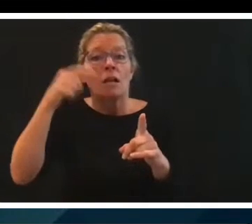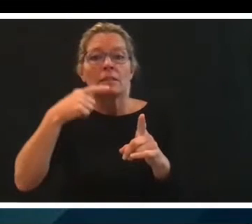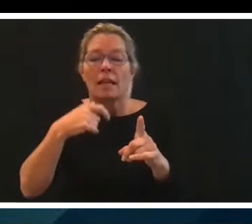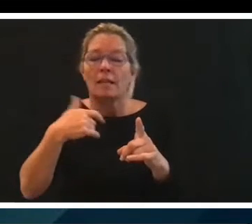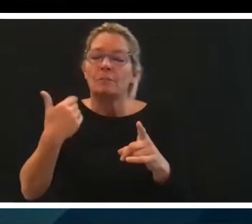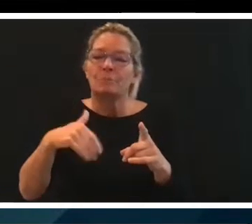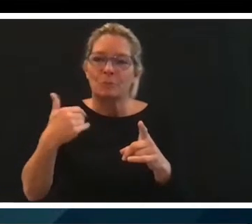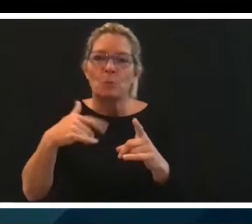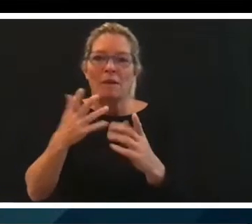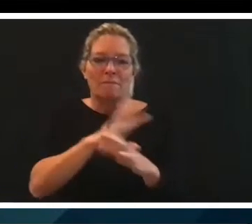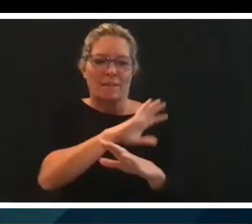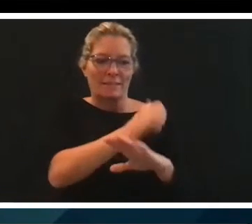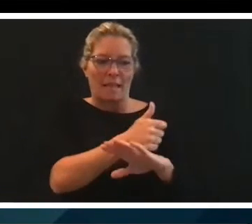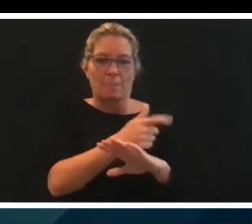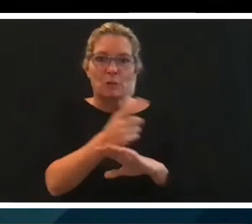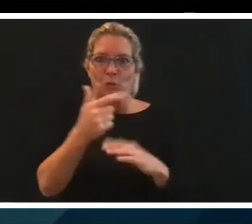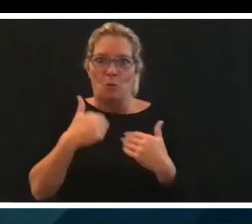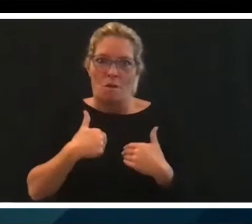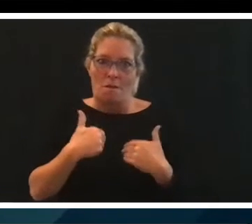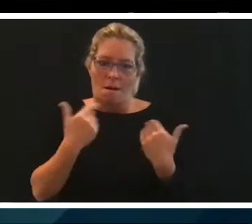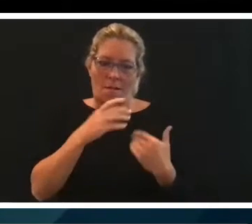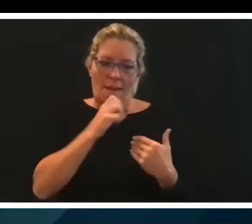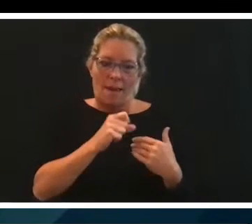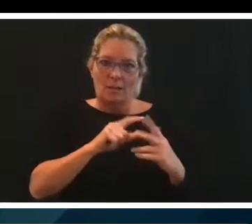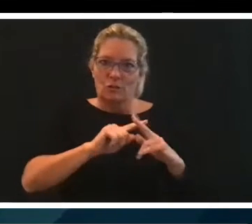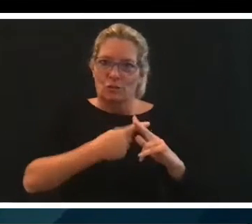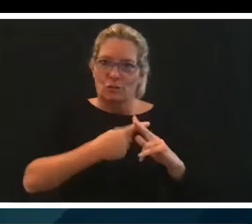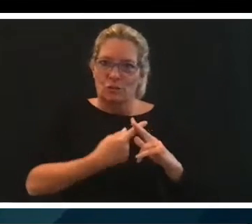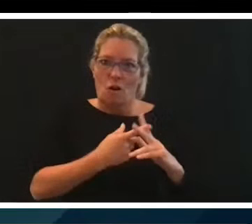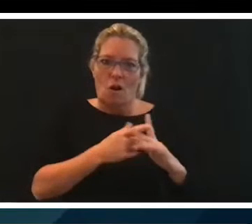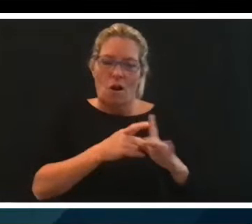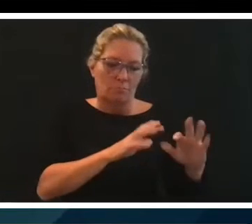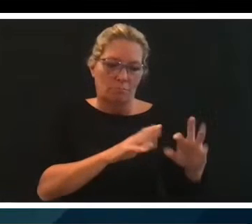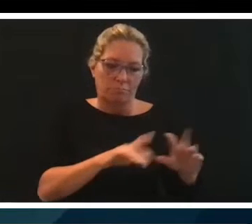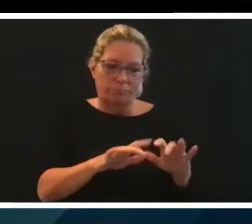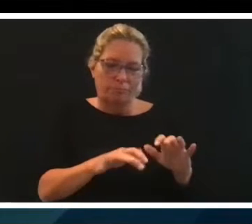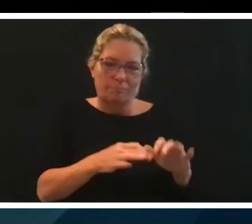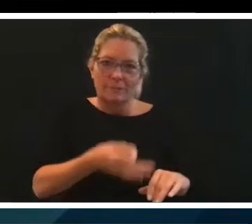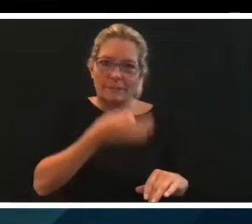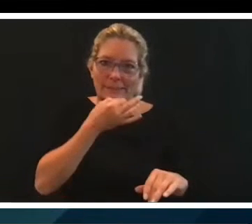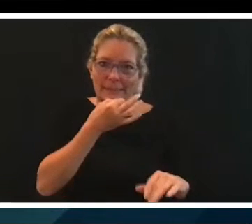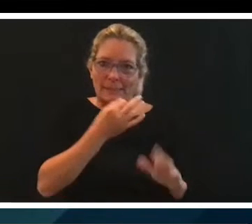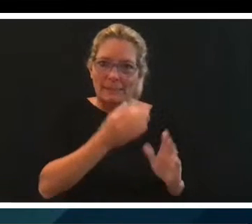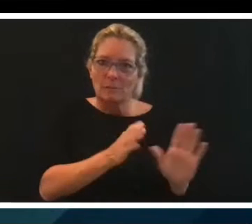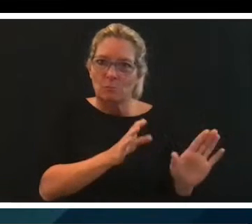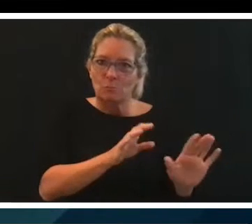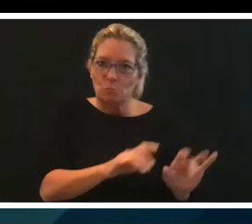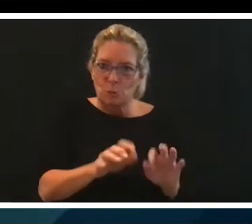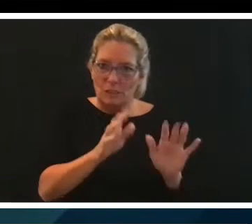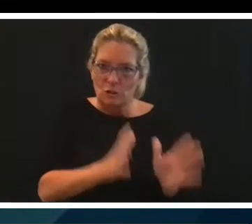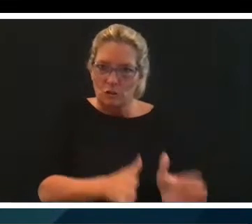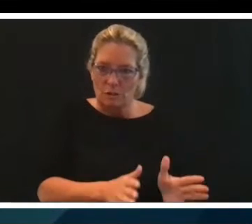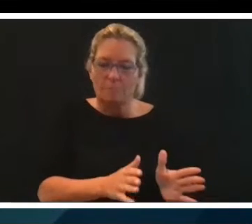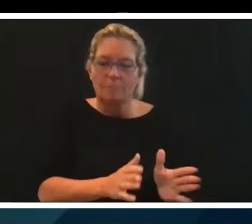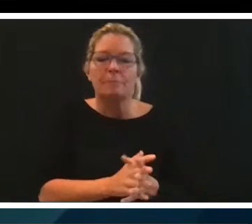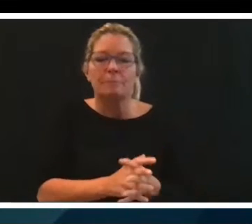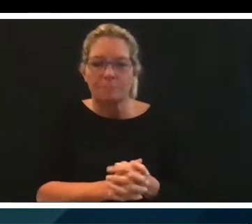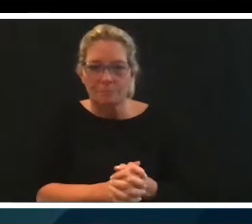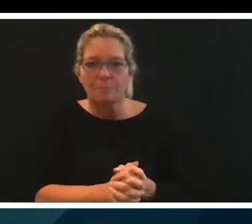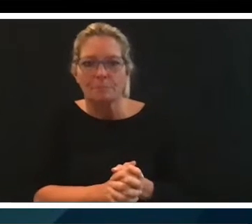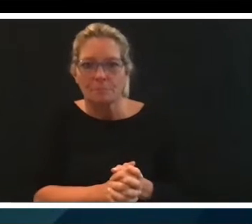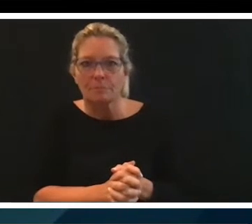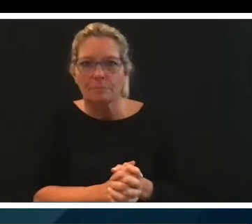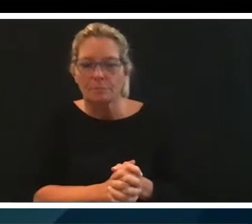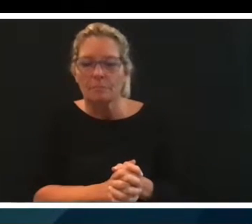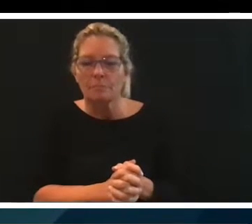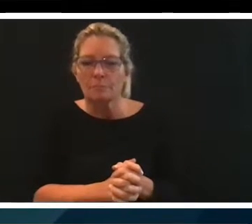from a very young age here, but you know, I want to talk about, you know, obviously there's a long